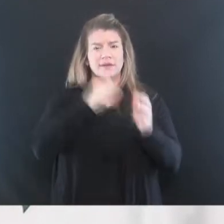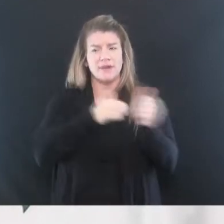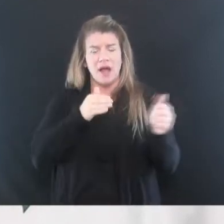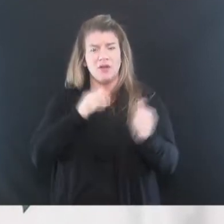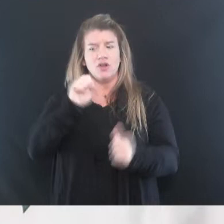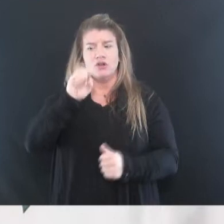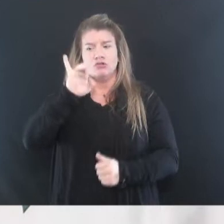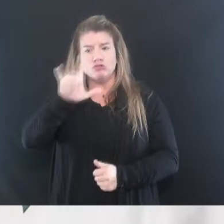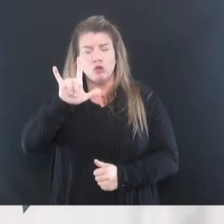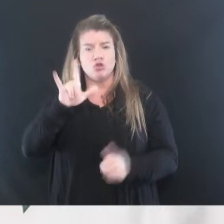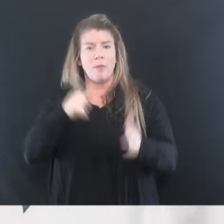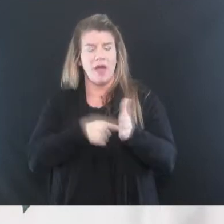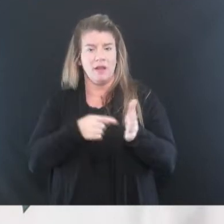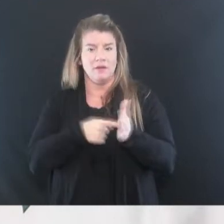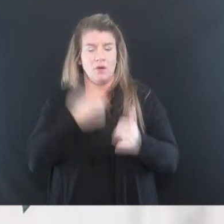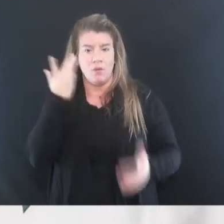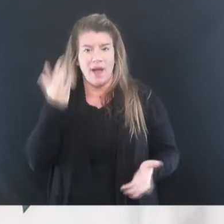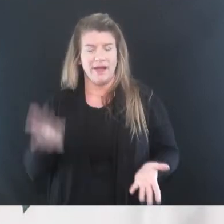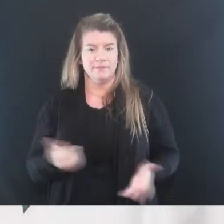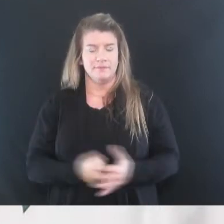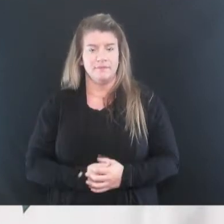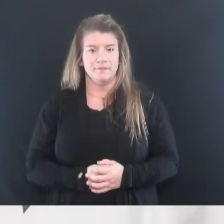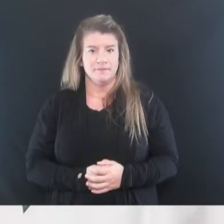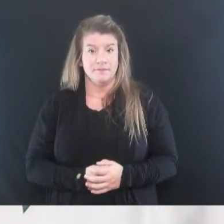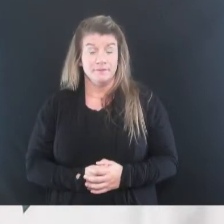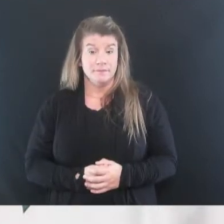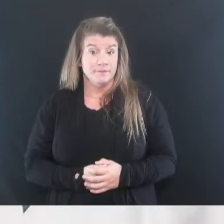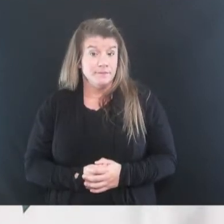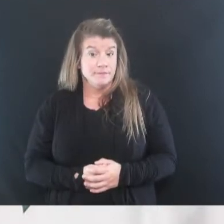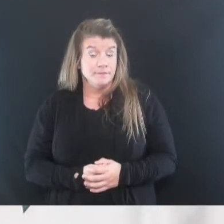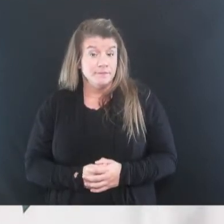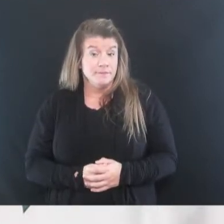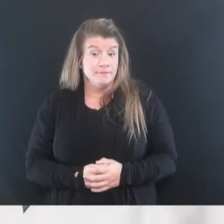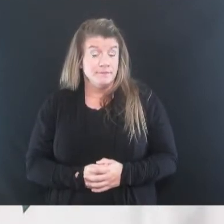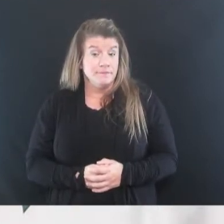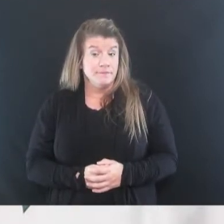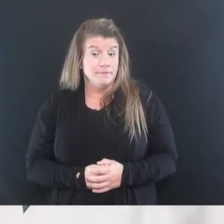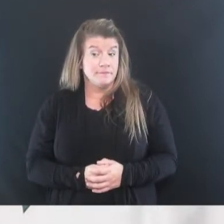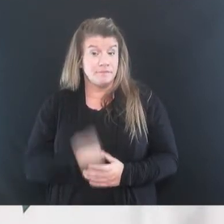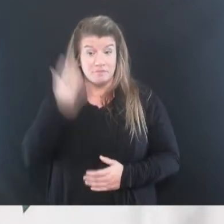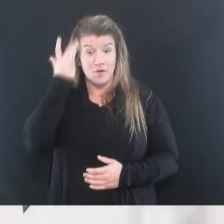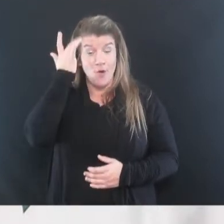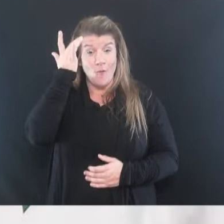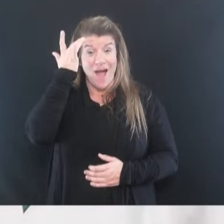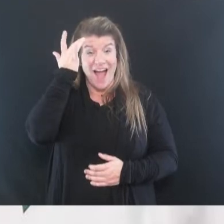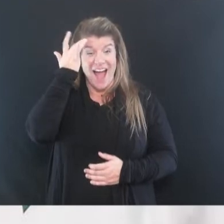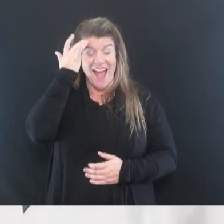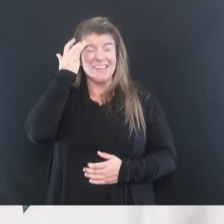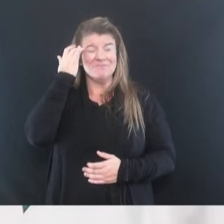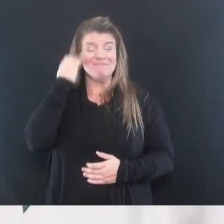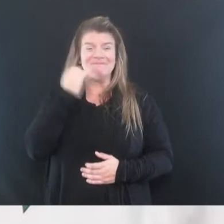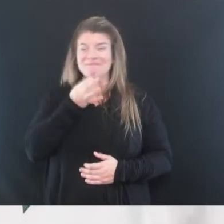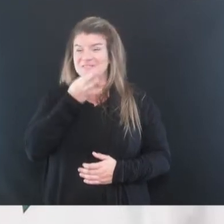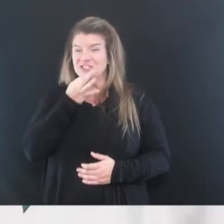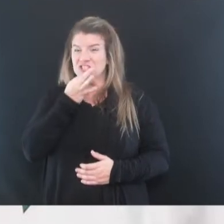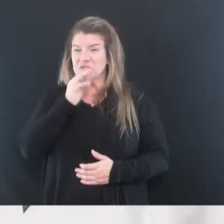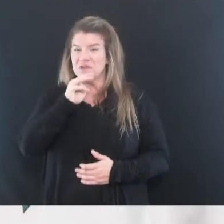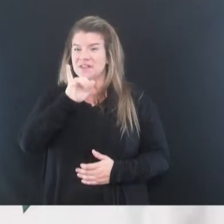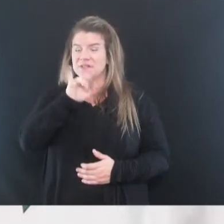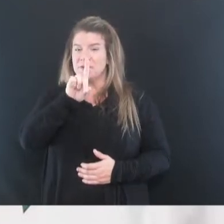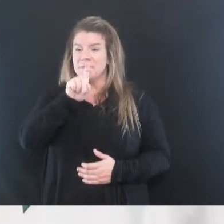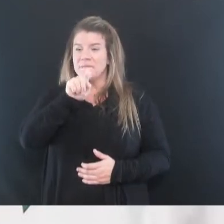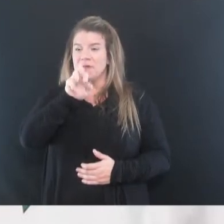bill? You know why we're doing that? Because the midterm election is staring us right